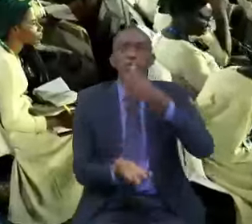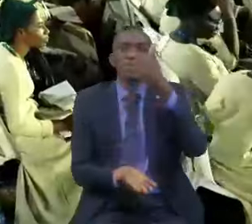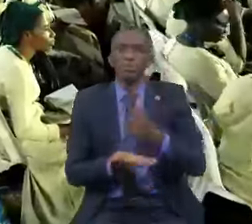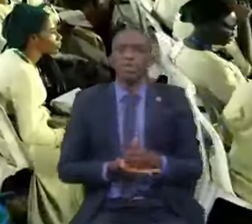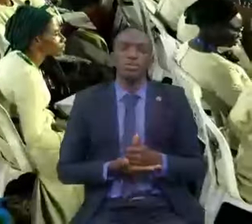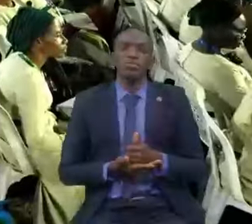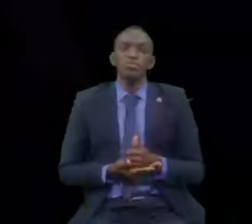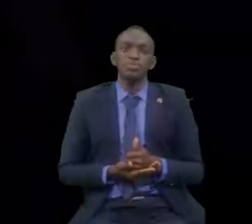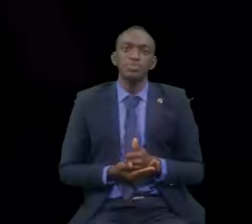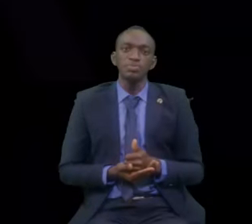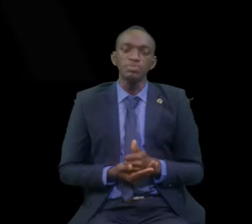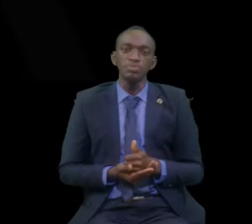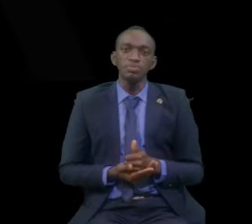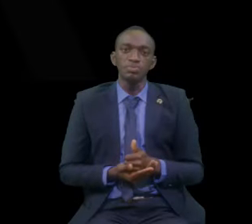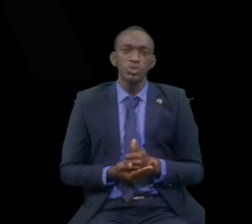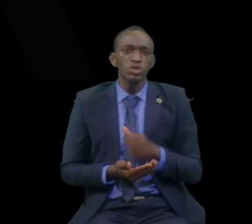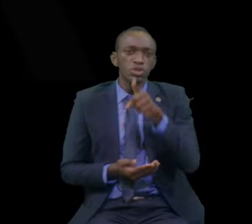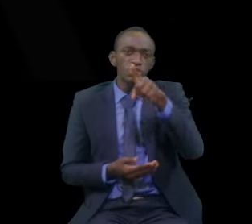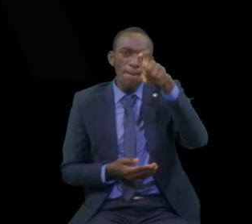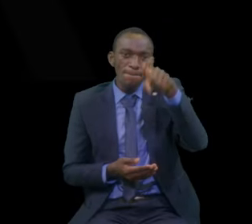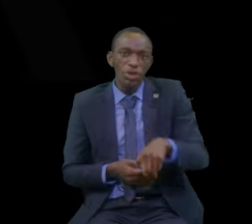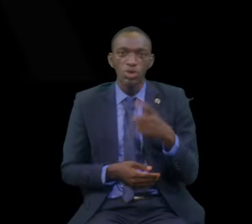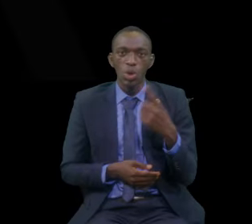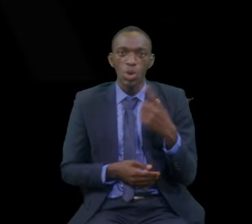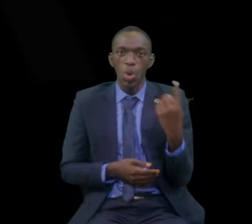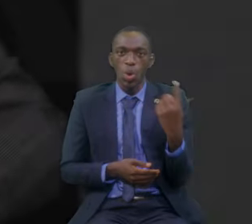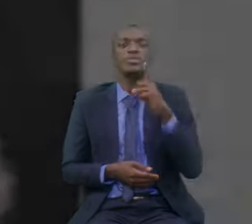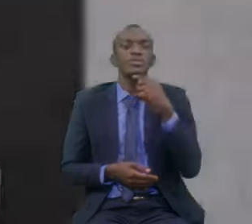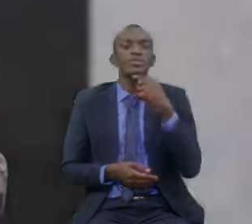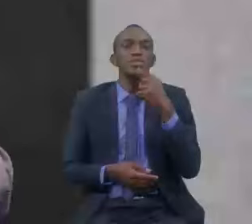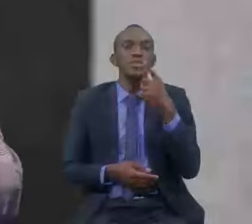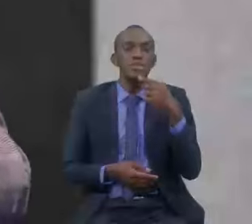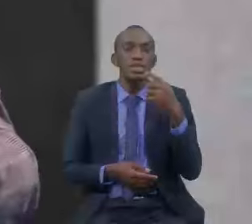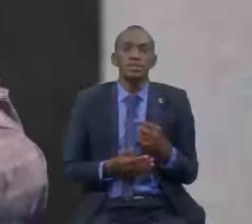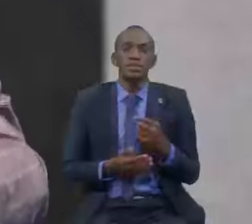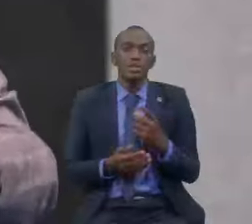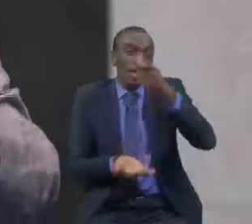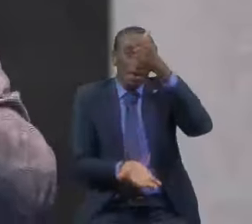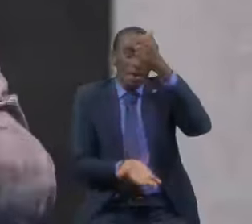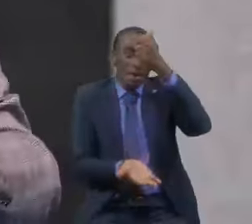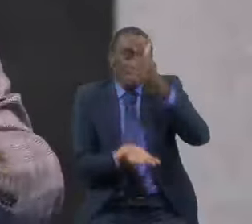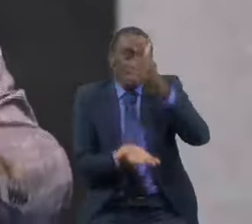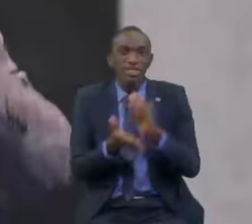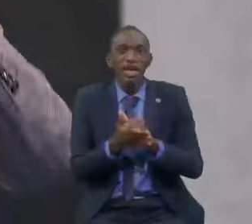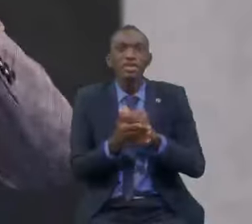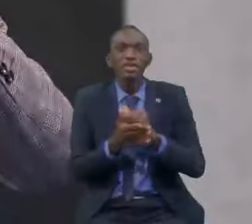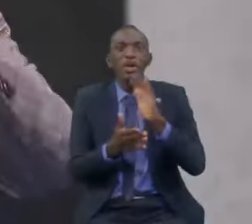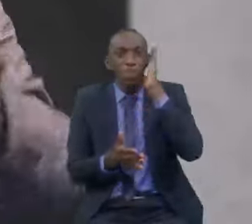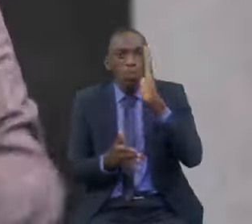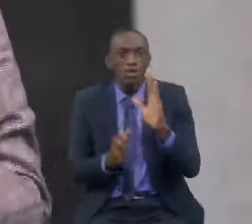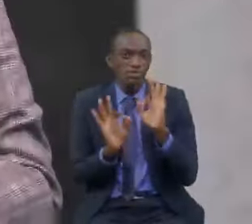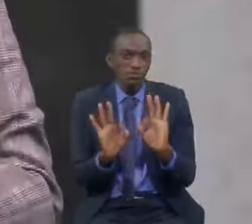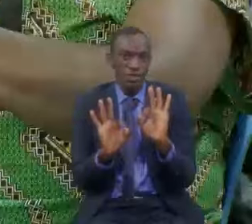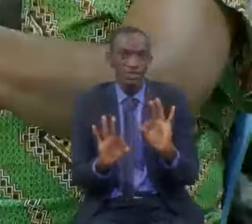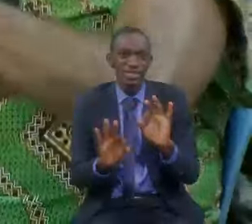name you must always say the amen that beeds AB be